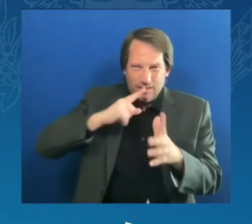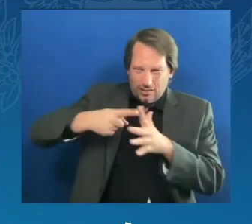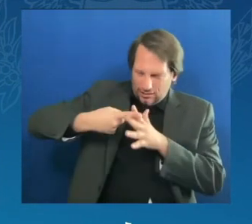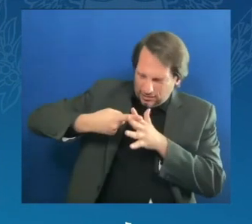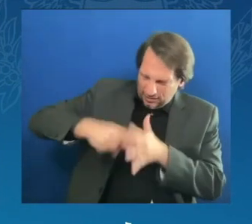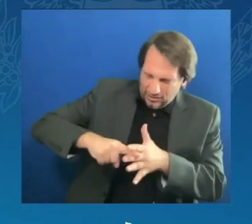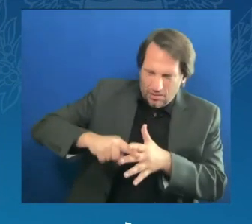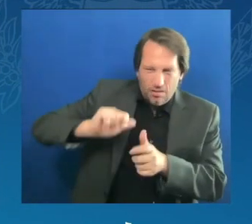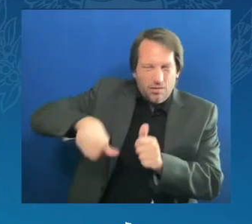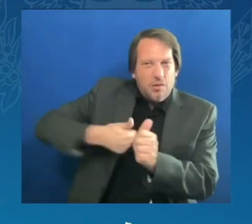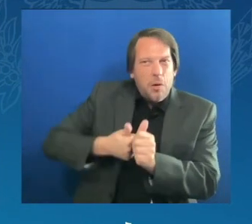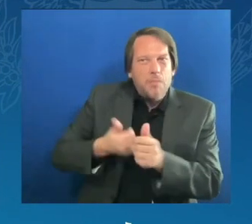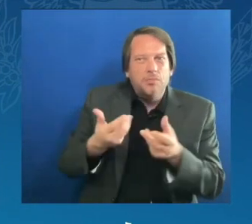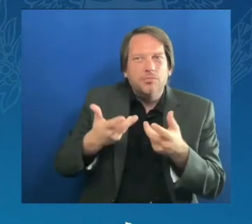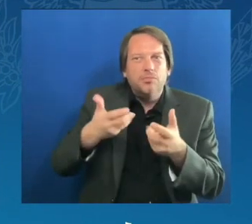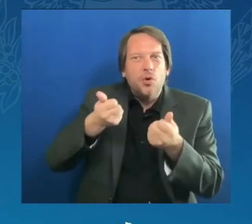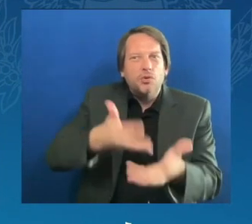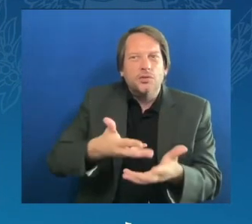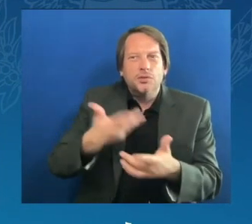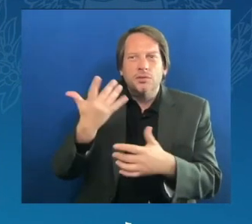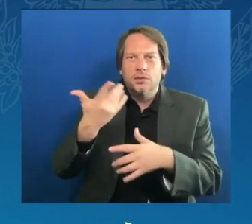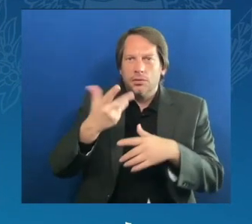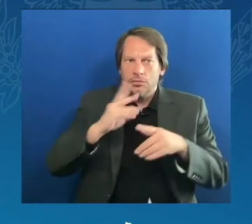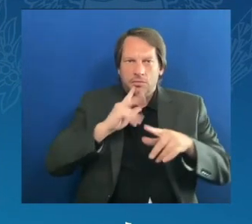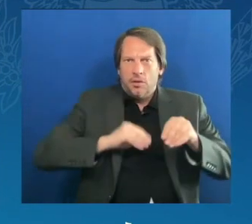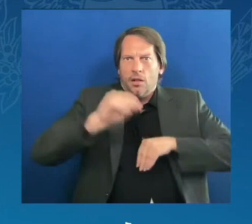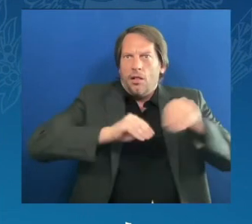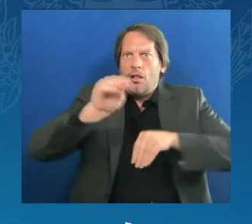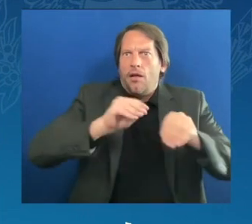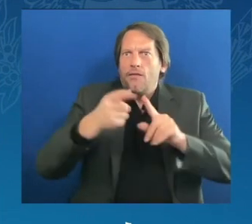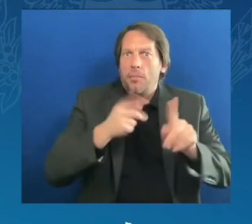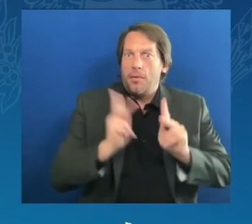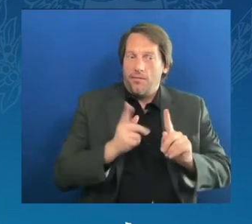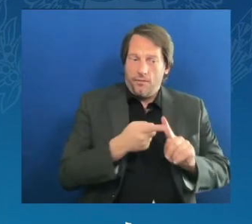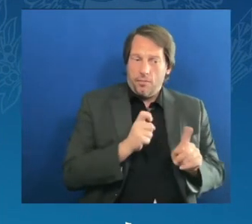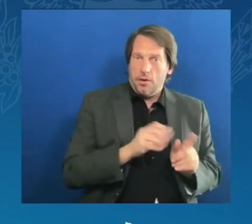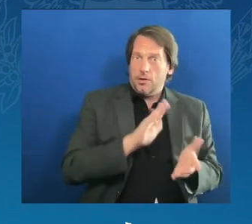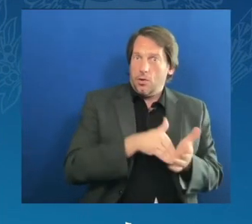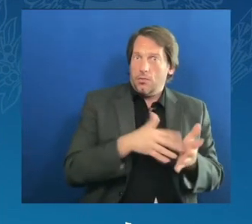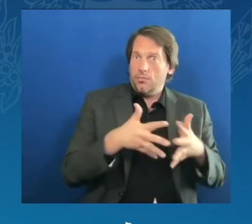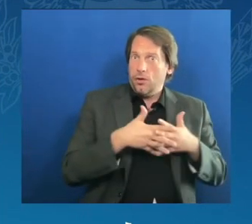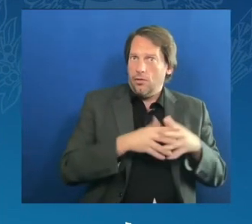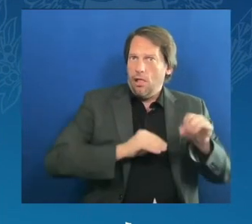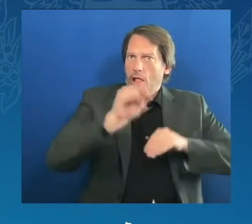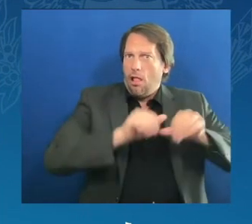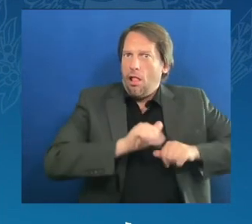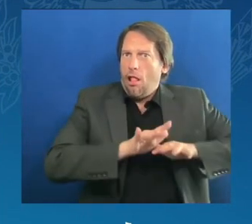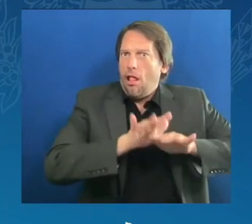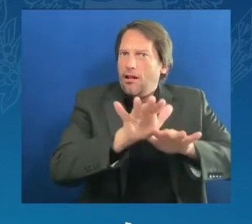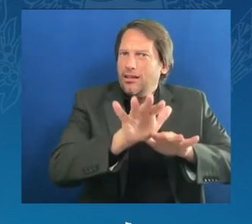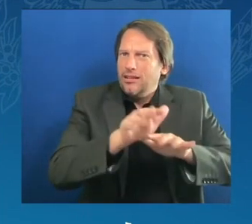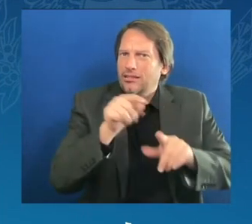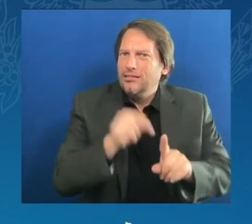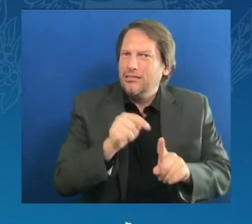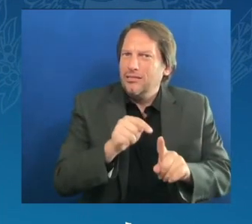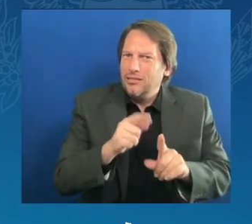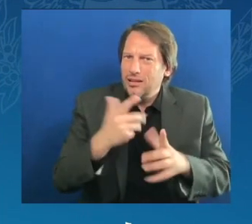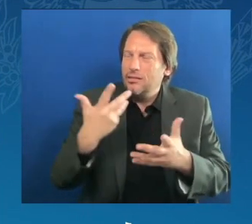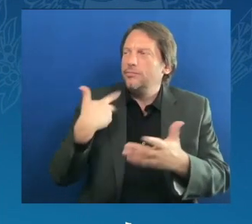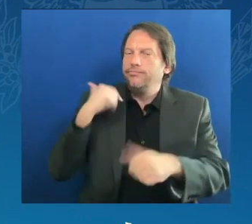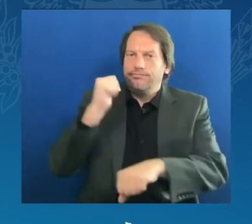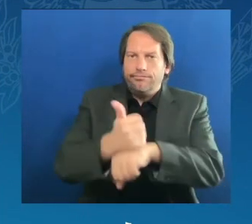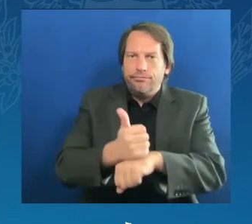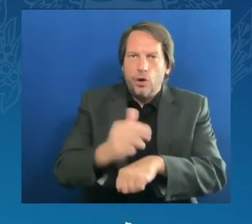on 5 pillars. 1, to invest in economic development in the region. 2, to combat corruption and promote